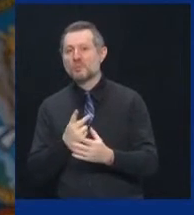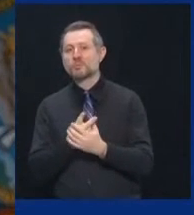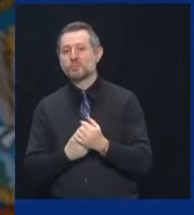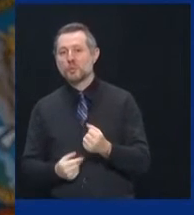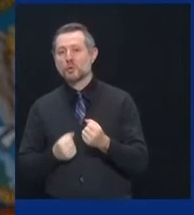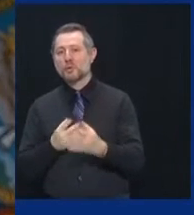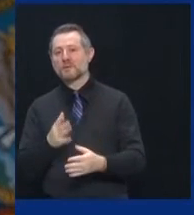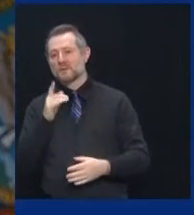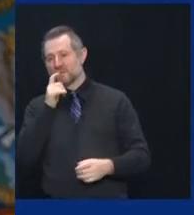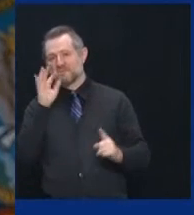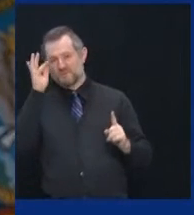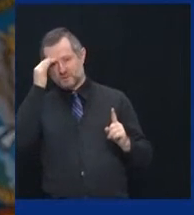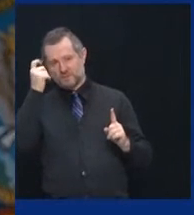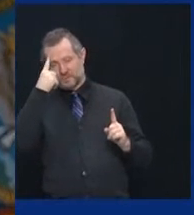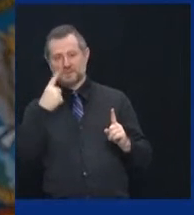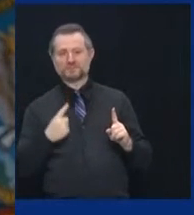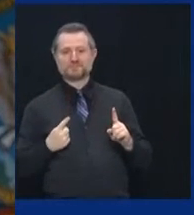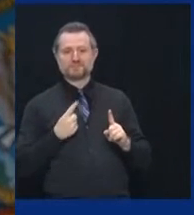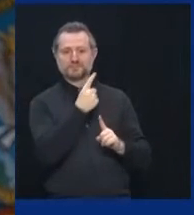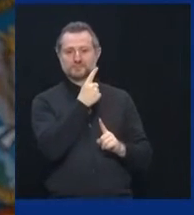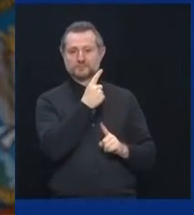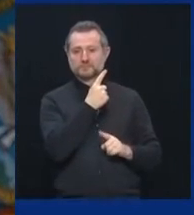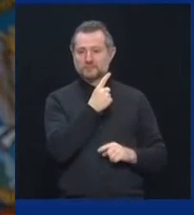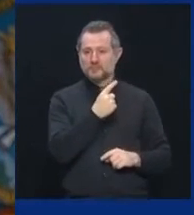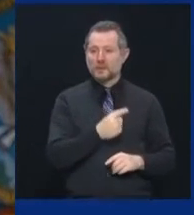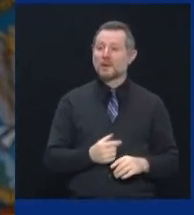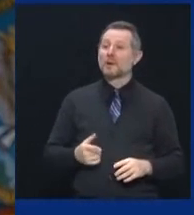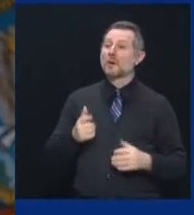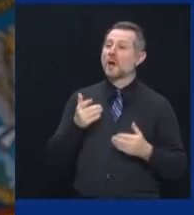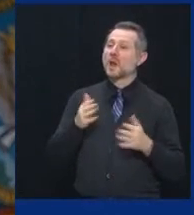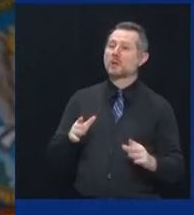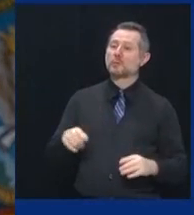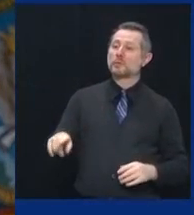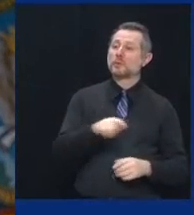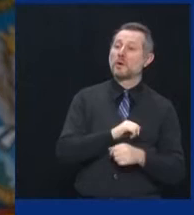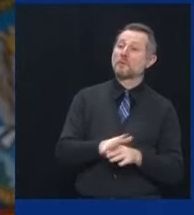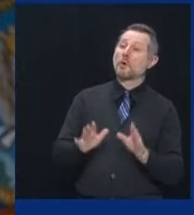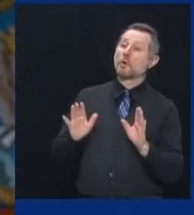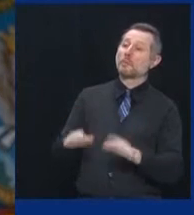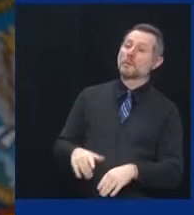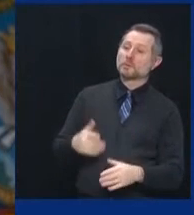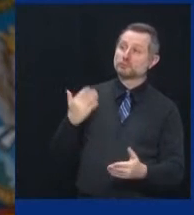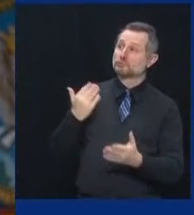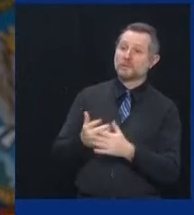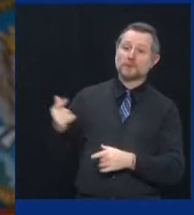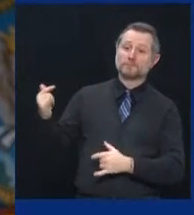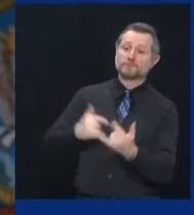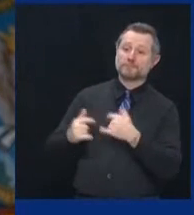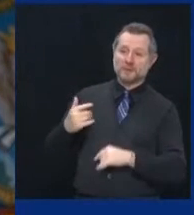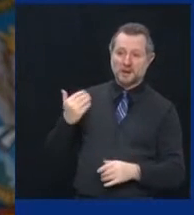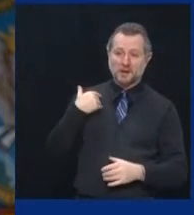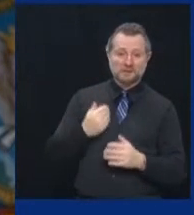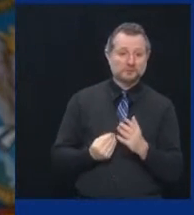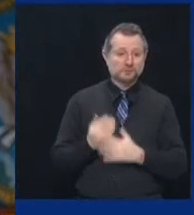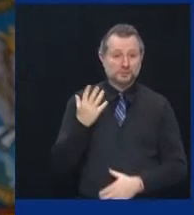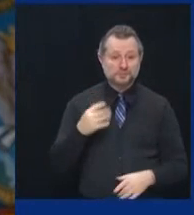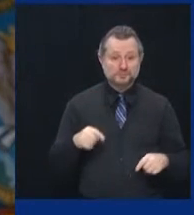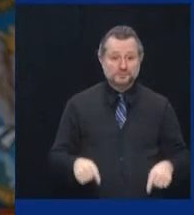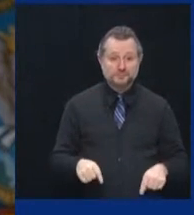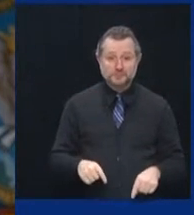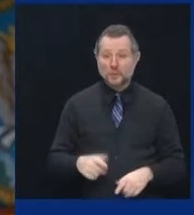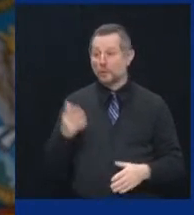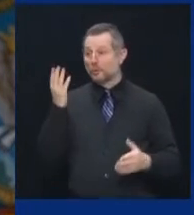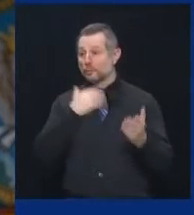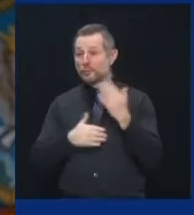government. First, allowing COVID to ambush New York last spring without the knowledge or notice of the